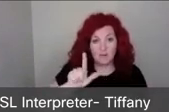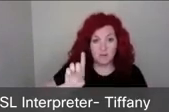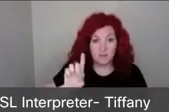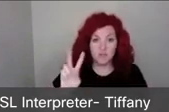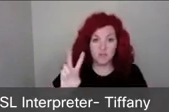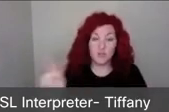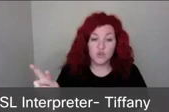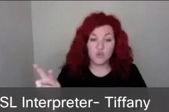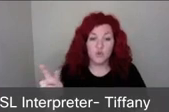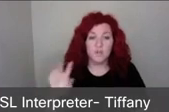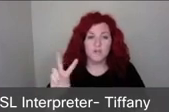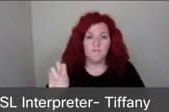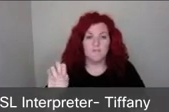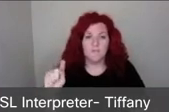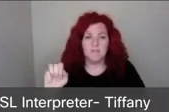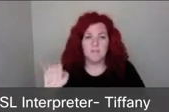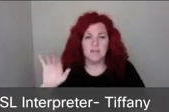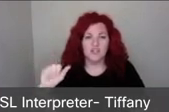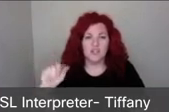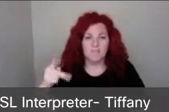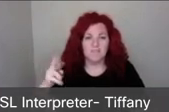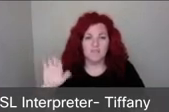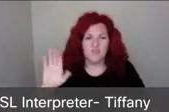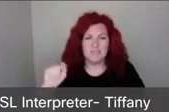Vistancia precinct, which is, I believe the name is called,